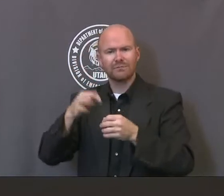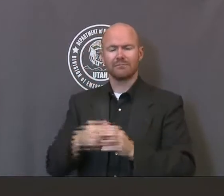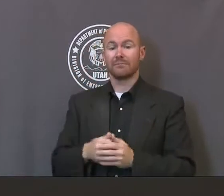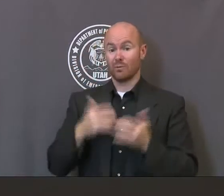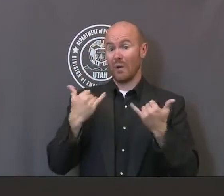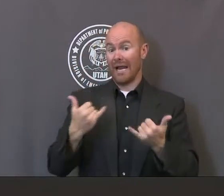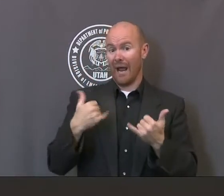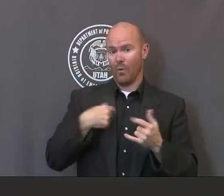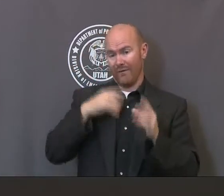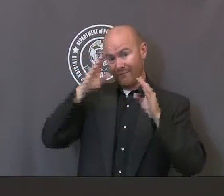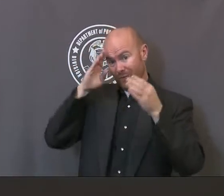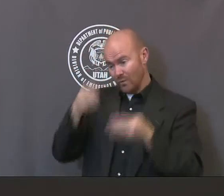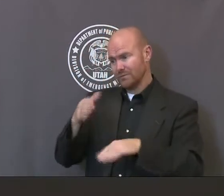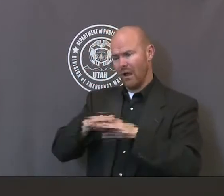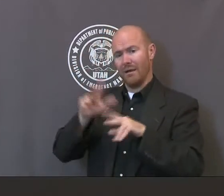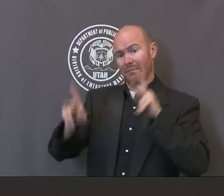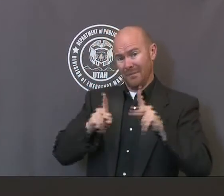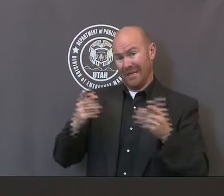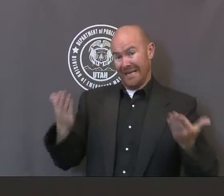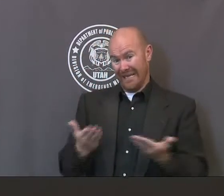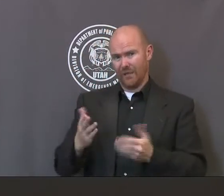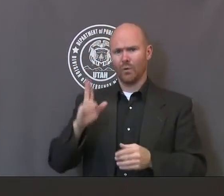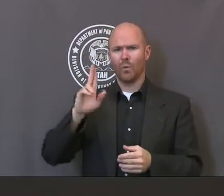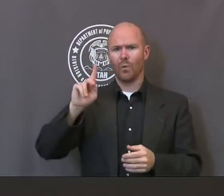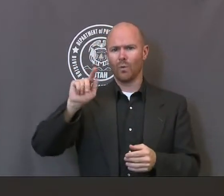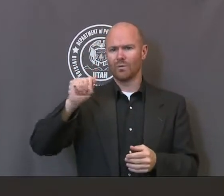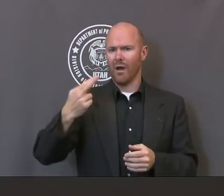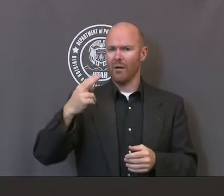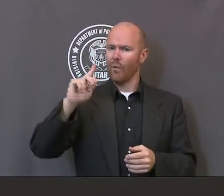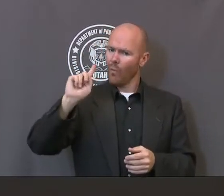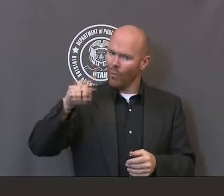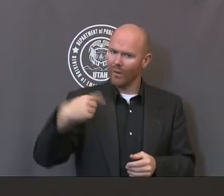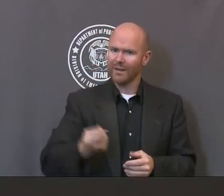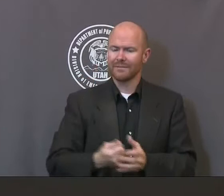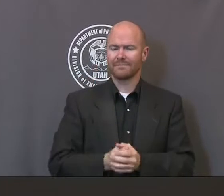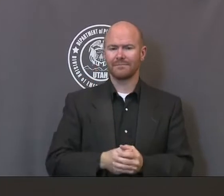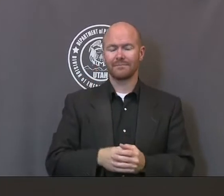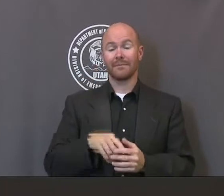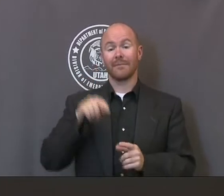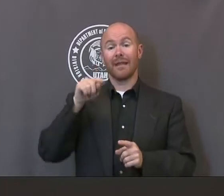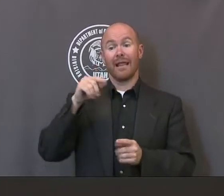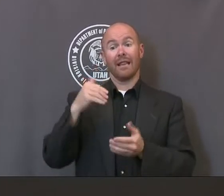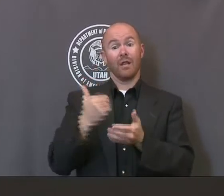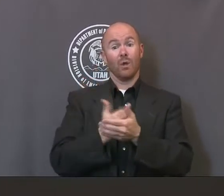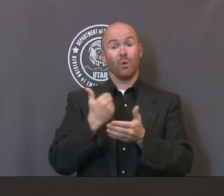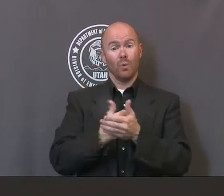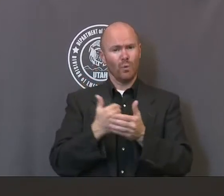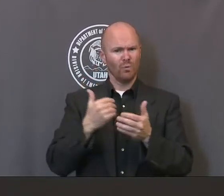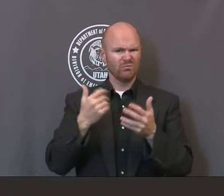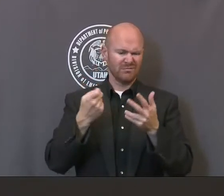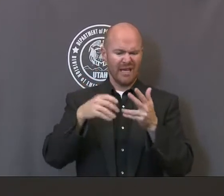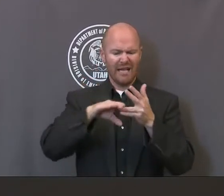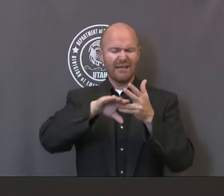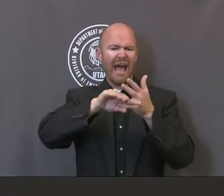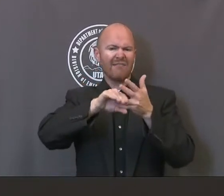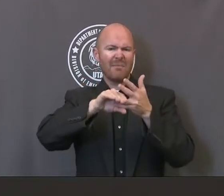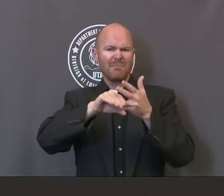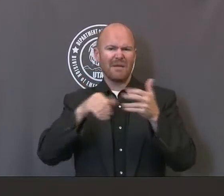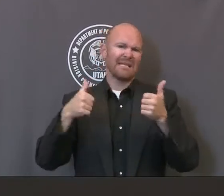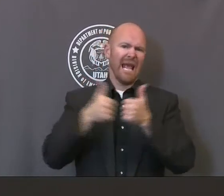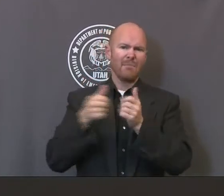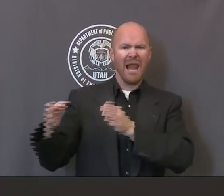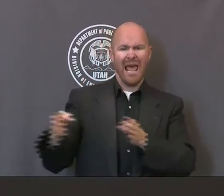public health needs of the people of Utah. This new game plan has come out of 7 months of hard work and lessons that we've learned along the